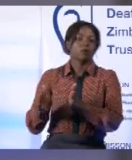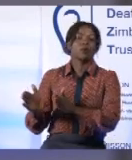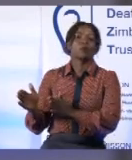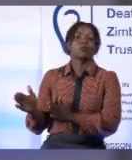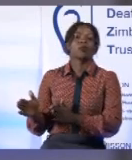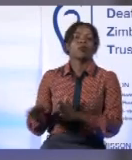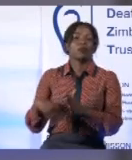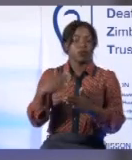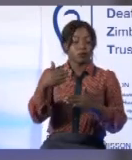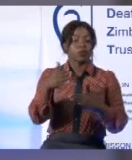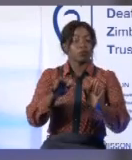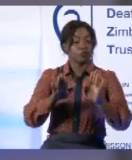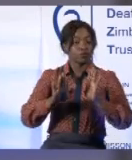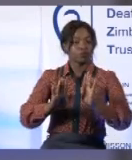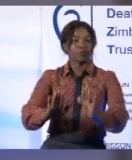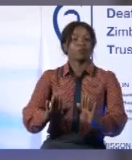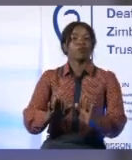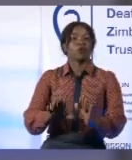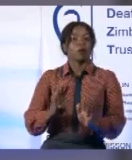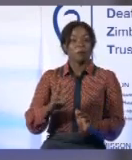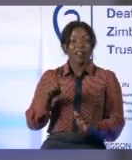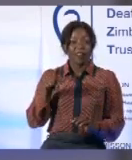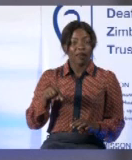pancha quitter. As for now,